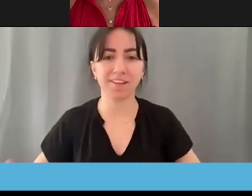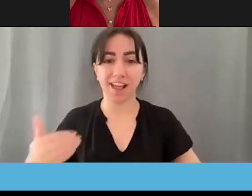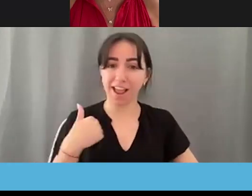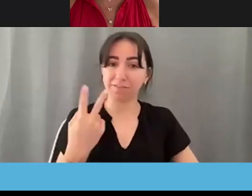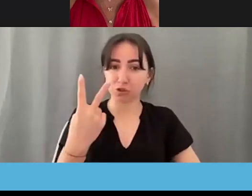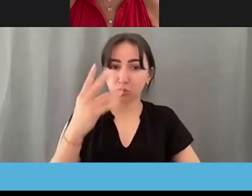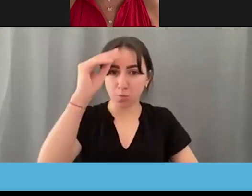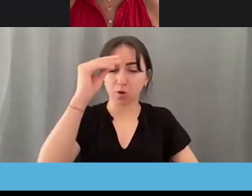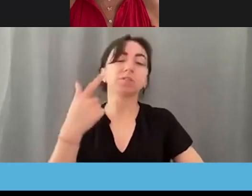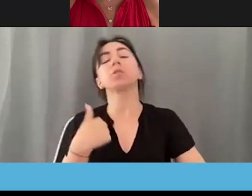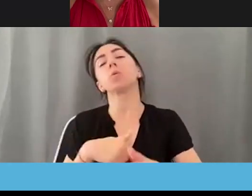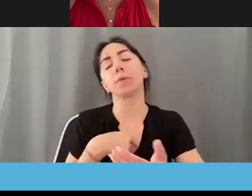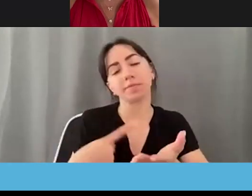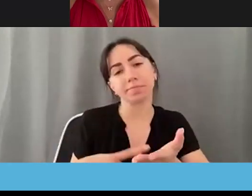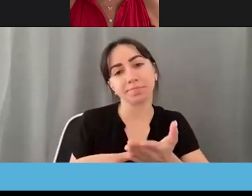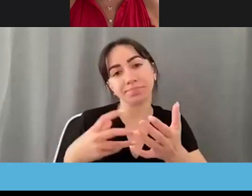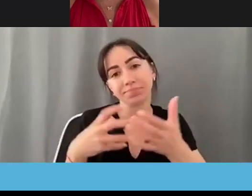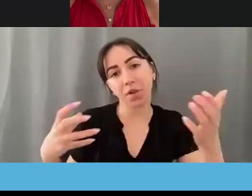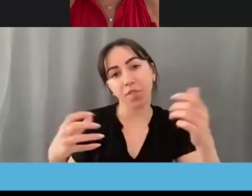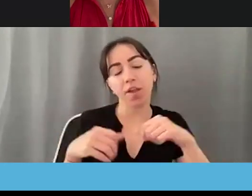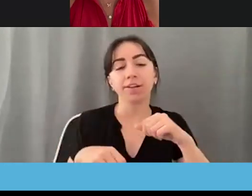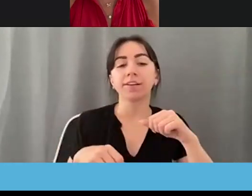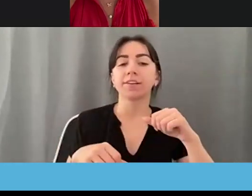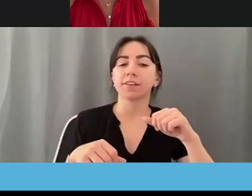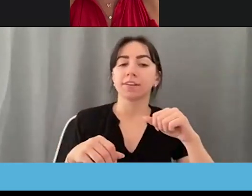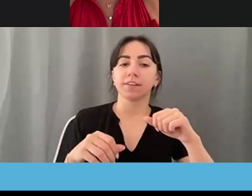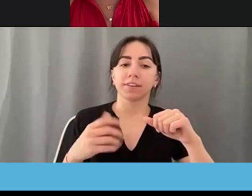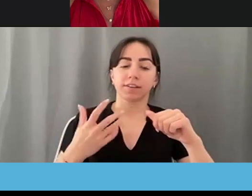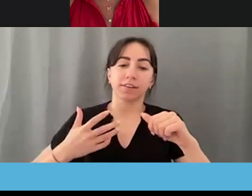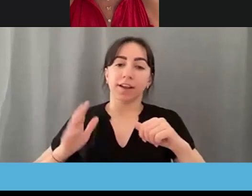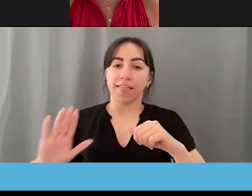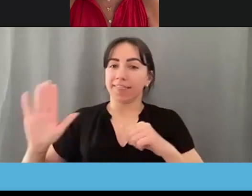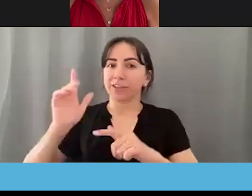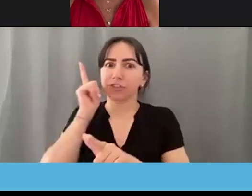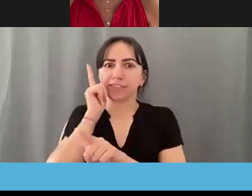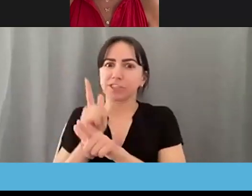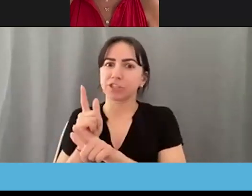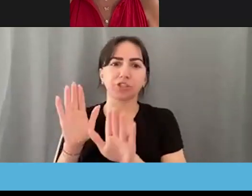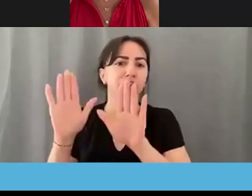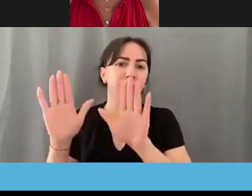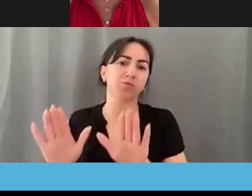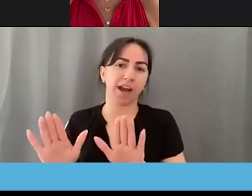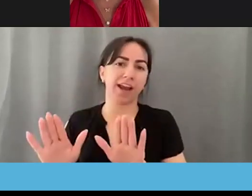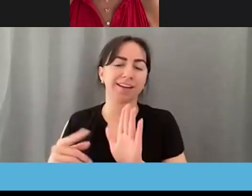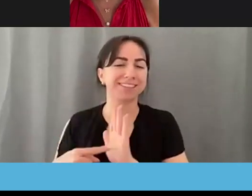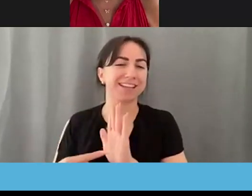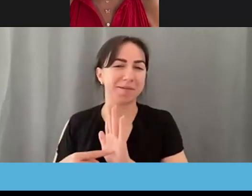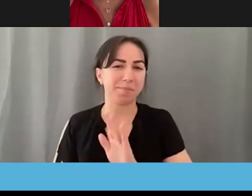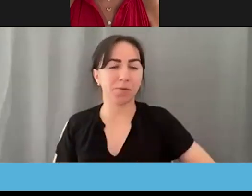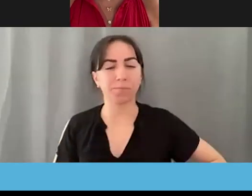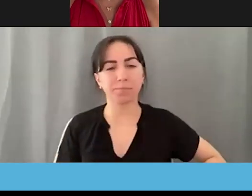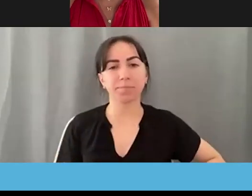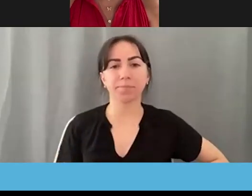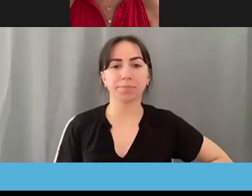boys, and what we talk about all the time, and I have to, and their sister's been a great example of this for